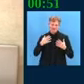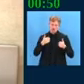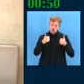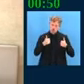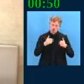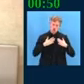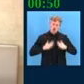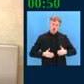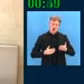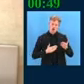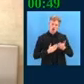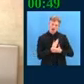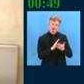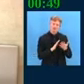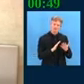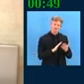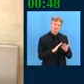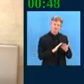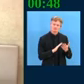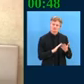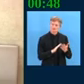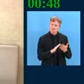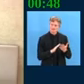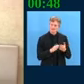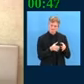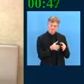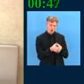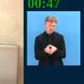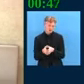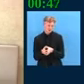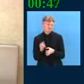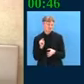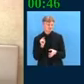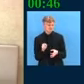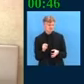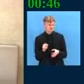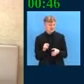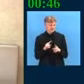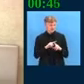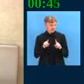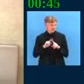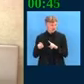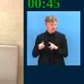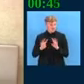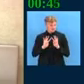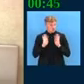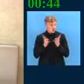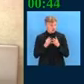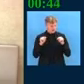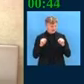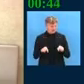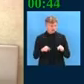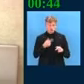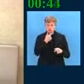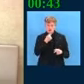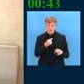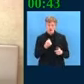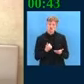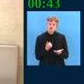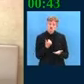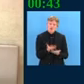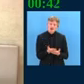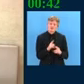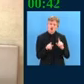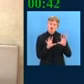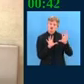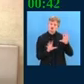rights mechanisms and treaties on minorities. Endorse regional forums on minorities here in Geneva that develop recommendations for the regions